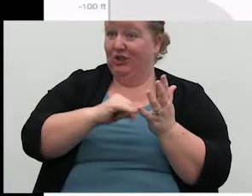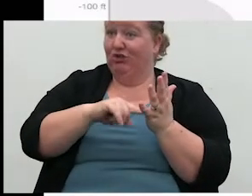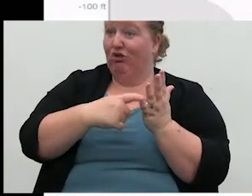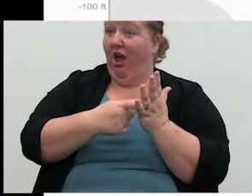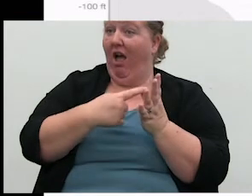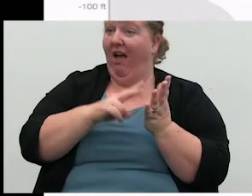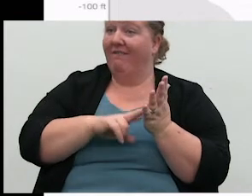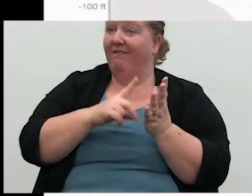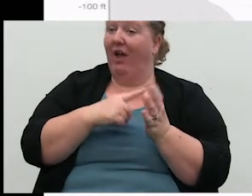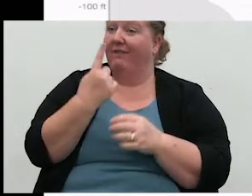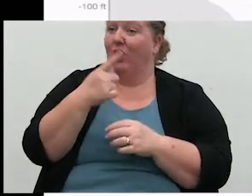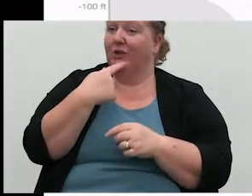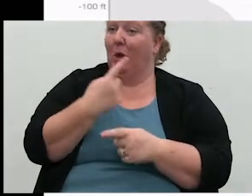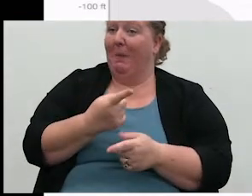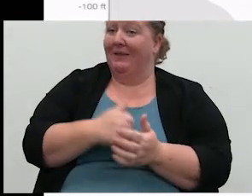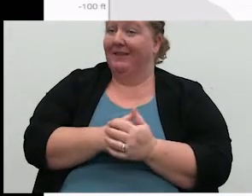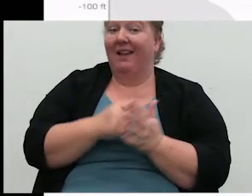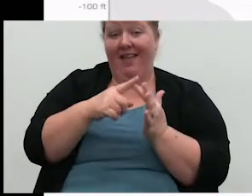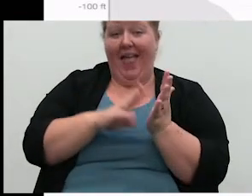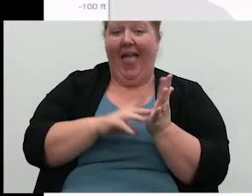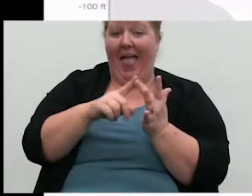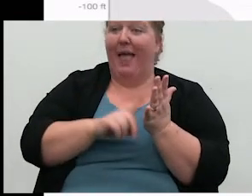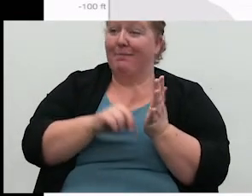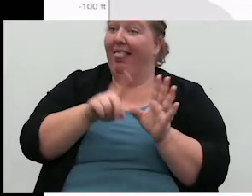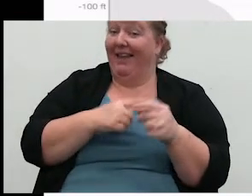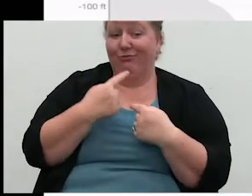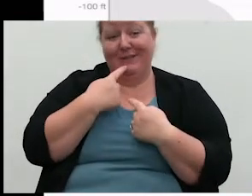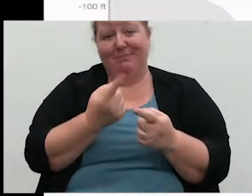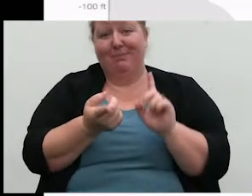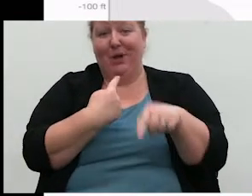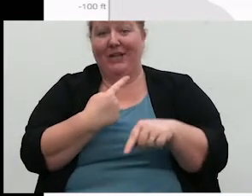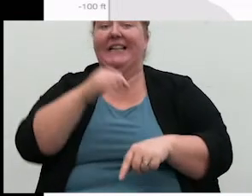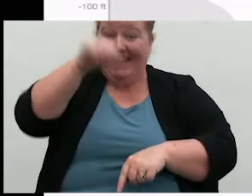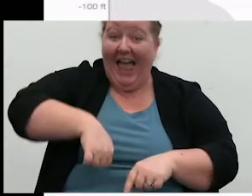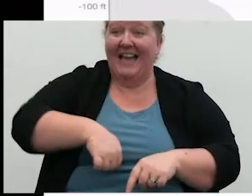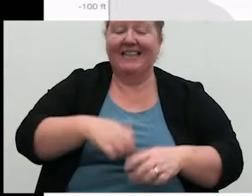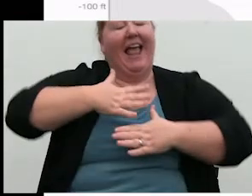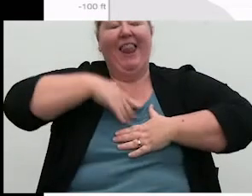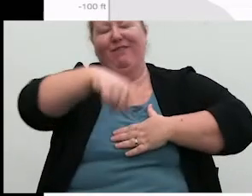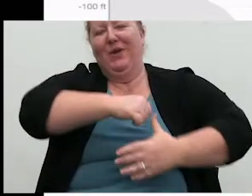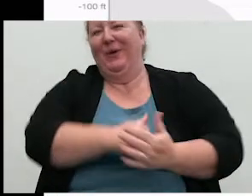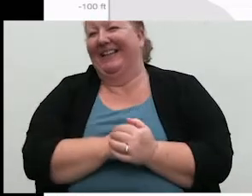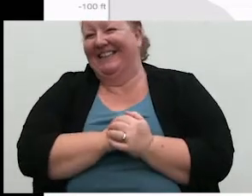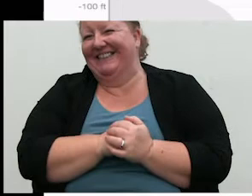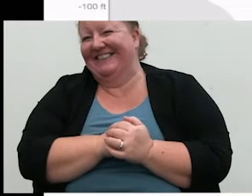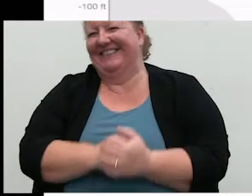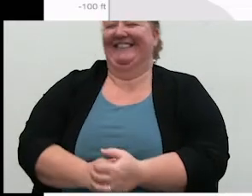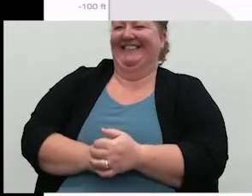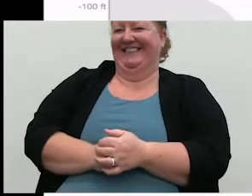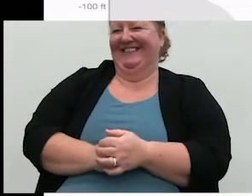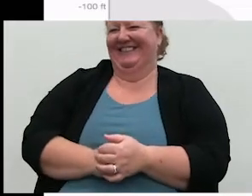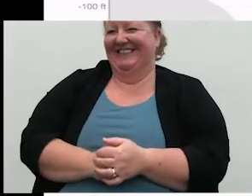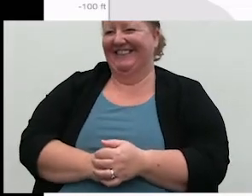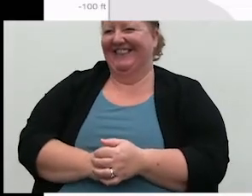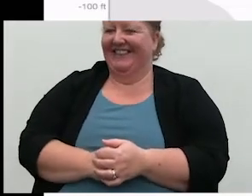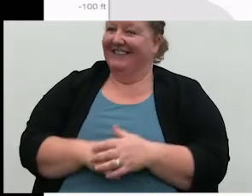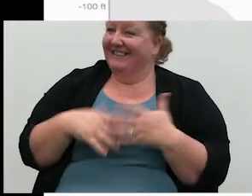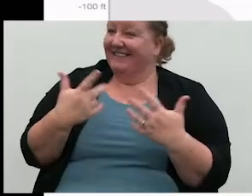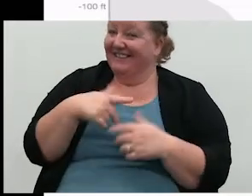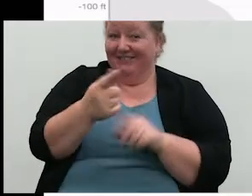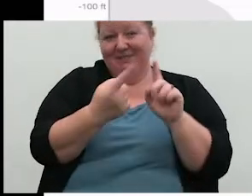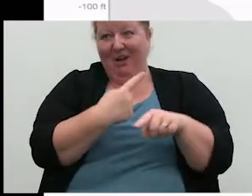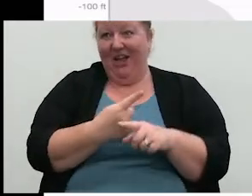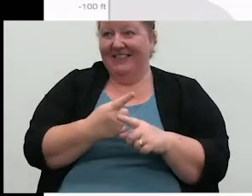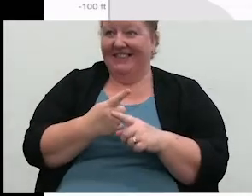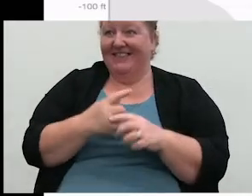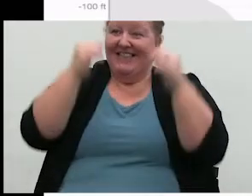comment is from Emily, saying, "Yes, I love you." And his reply is,